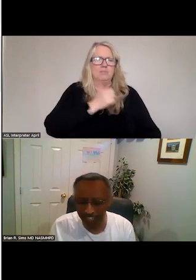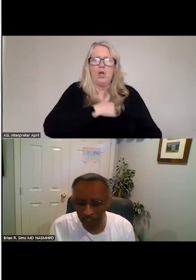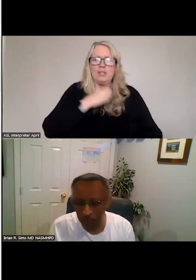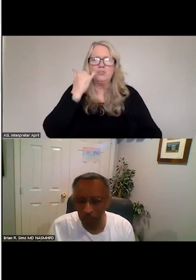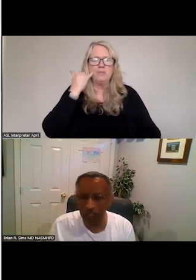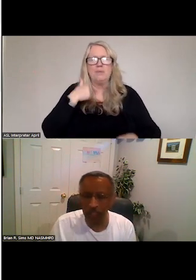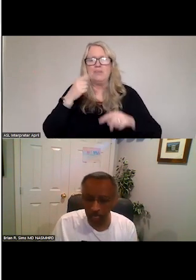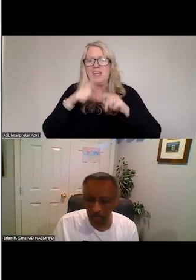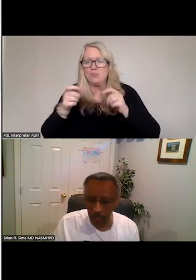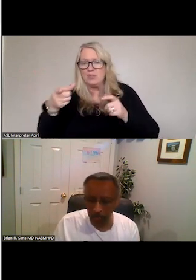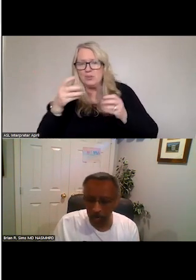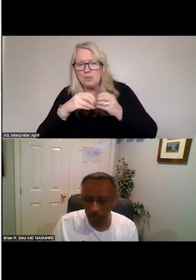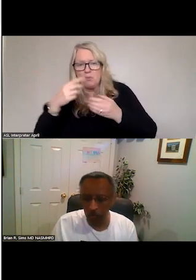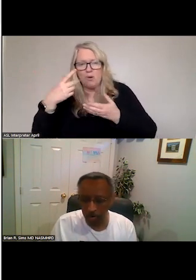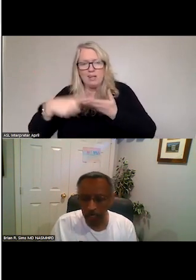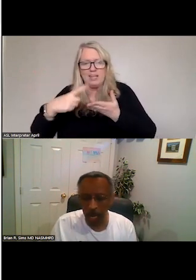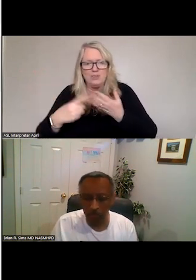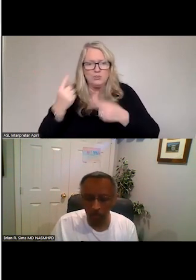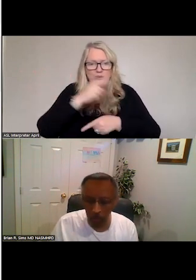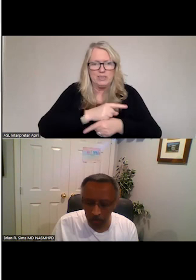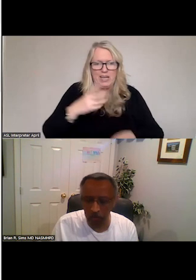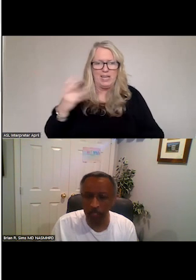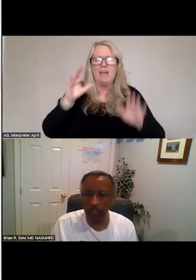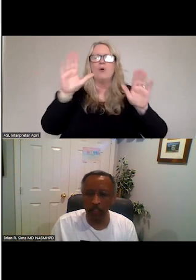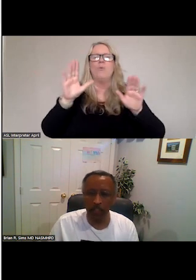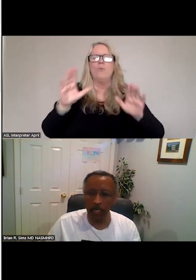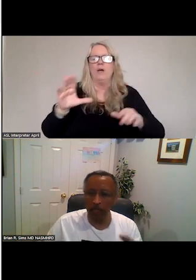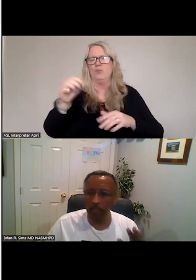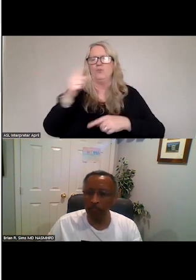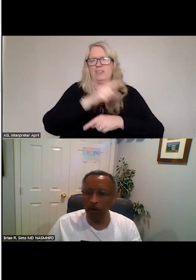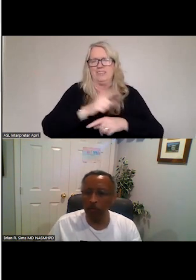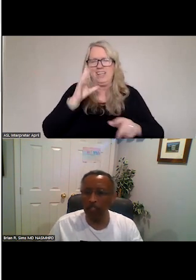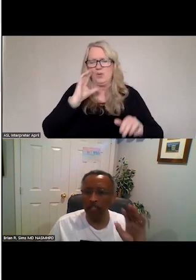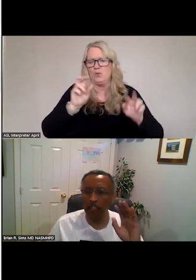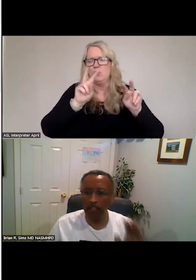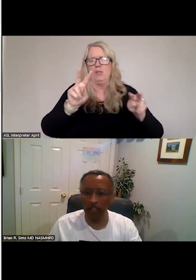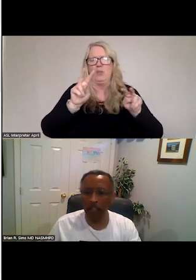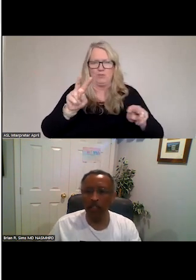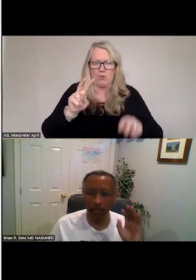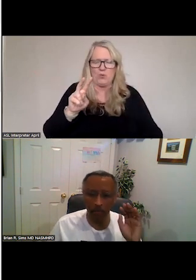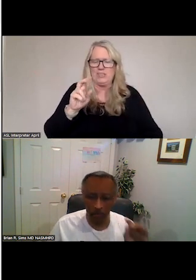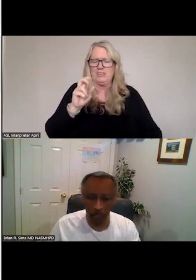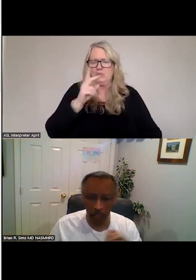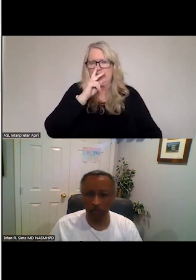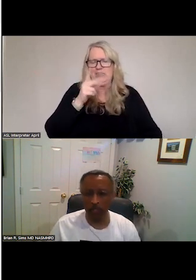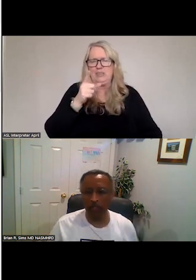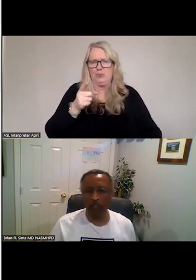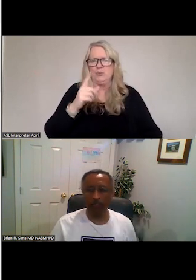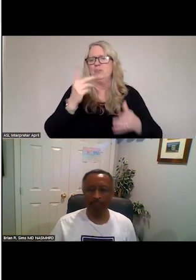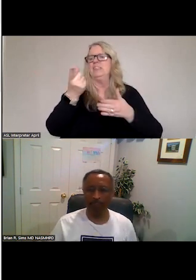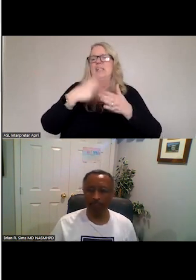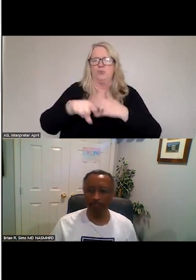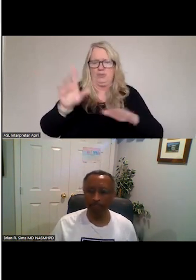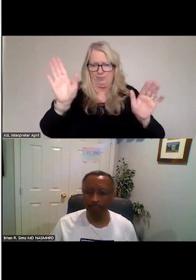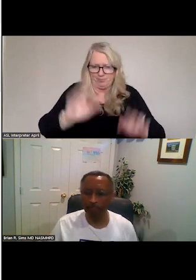not get to for today, but everyone have a wonderful rest of the day, and we look forward to seeing you next week.